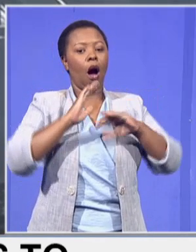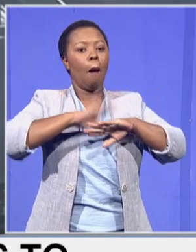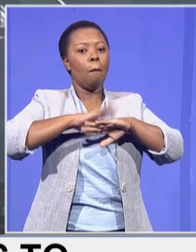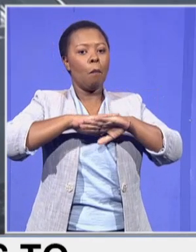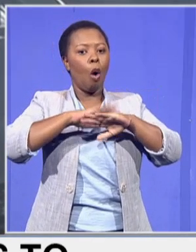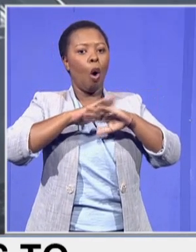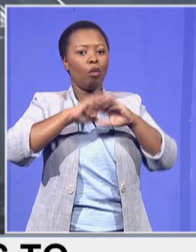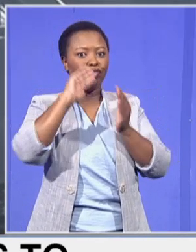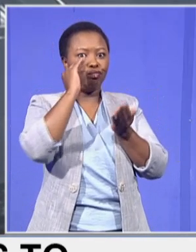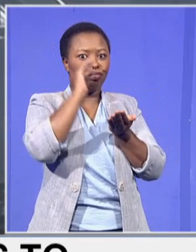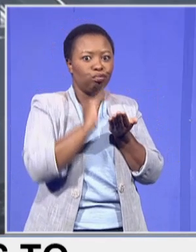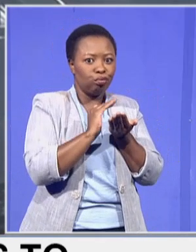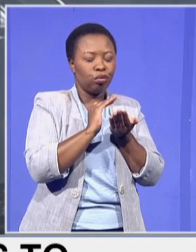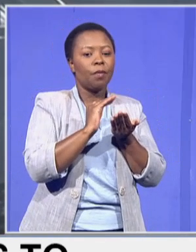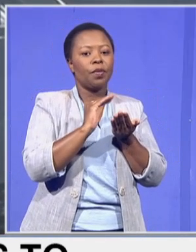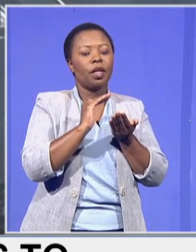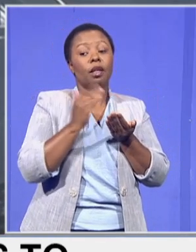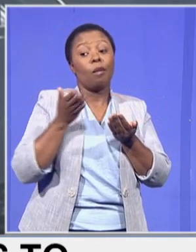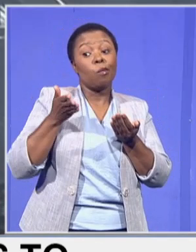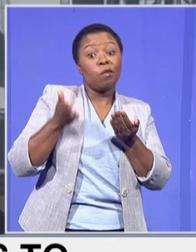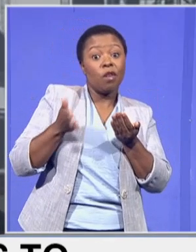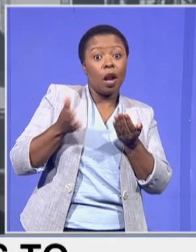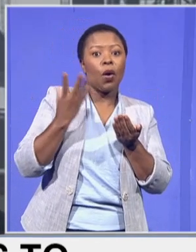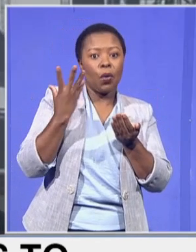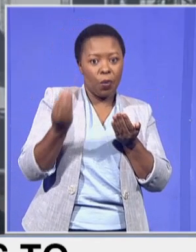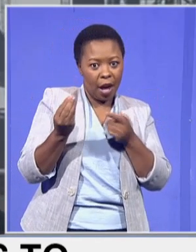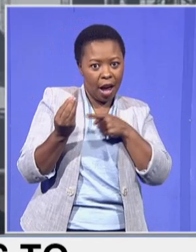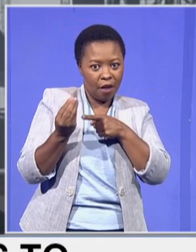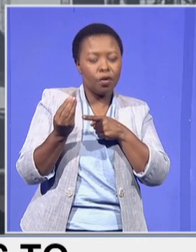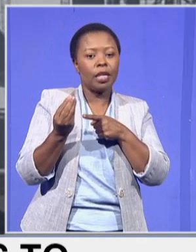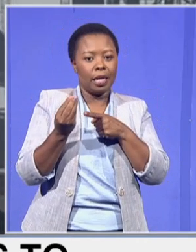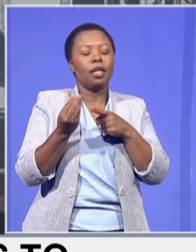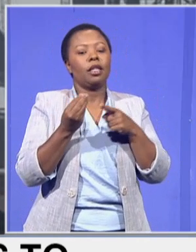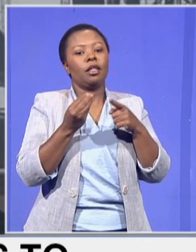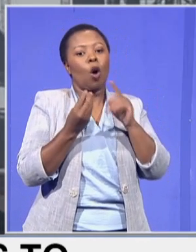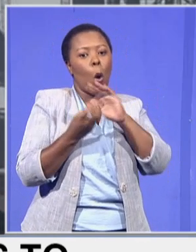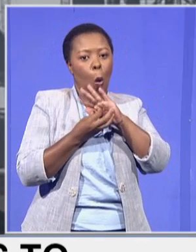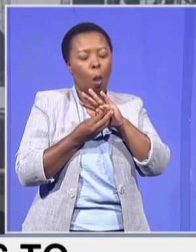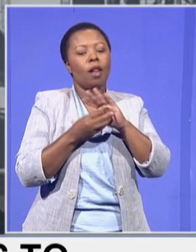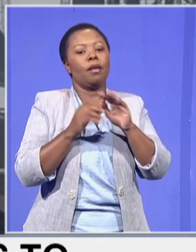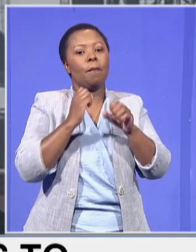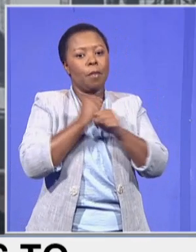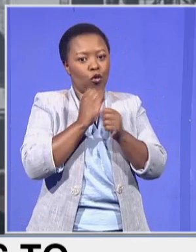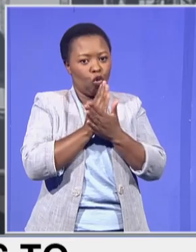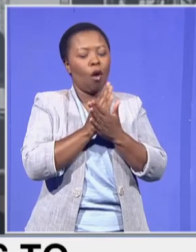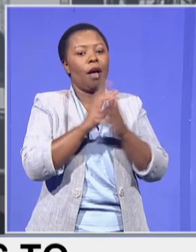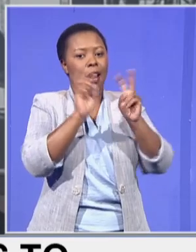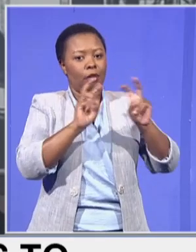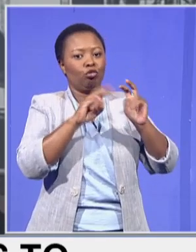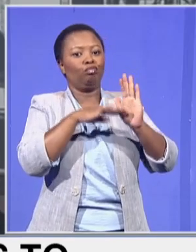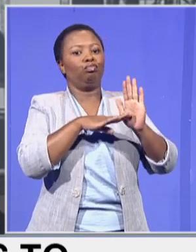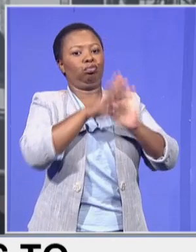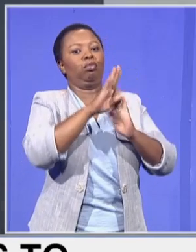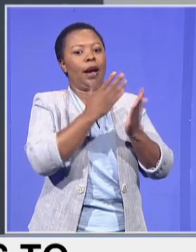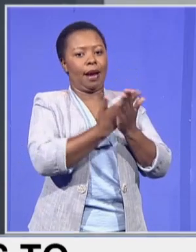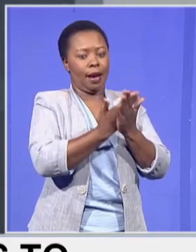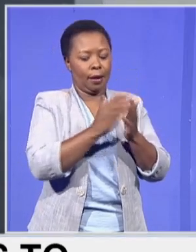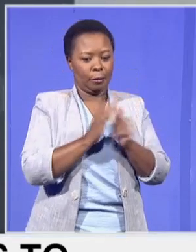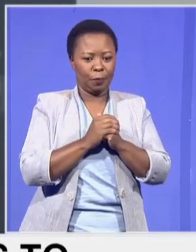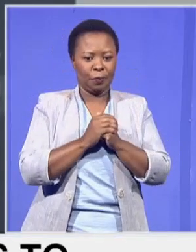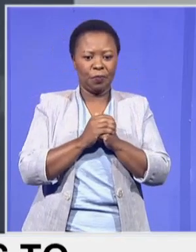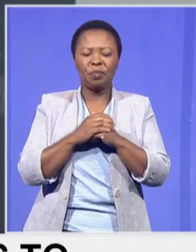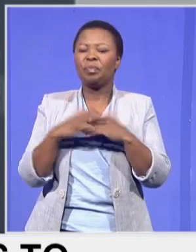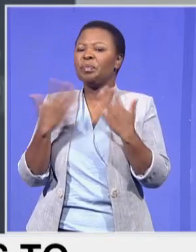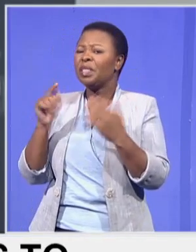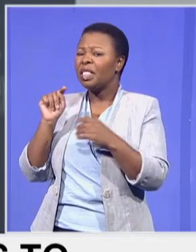total unavailability in order to improve the energy availability factor. With the trend that we see currently, what impact will